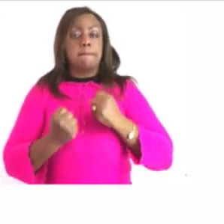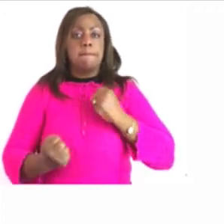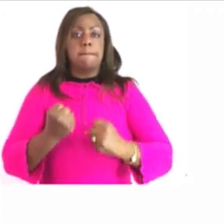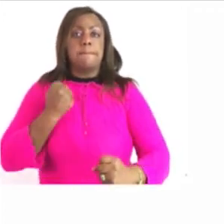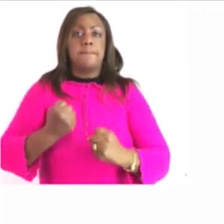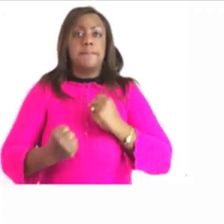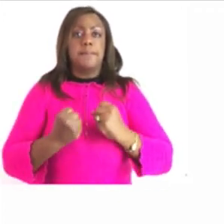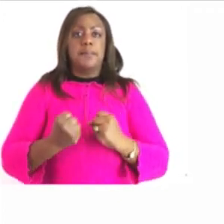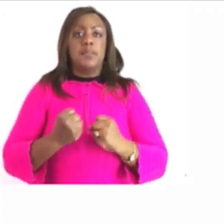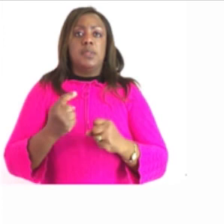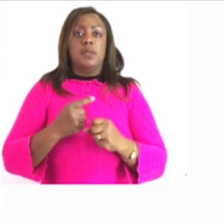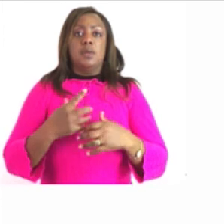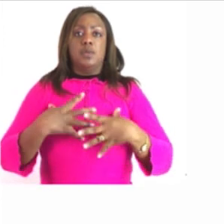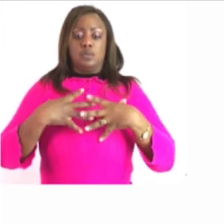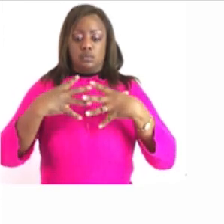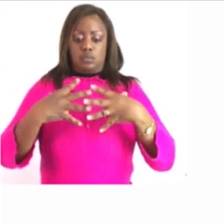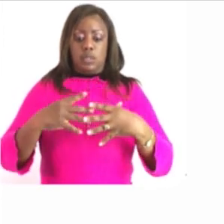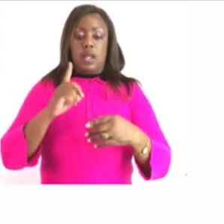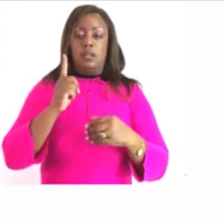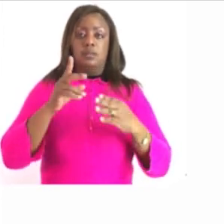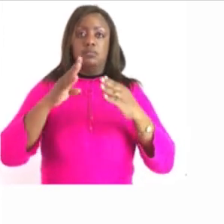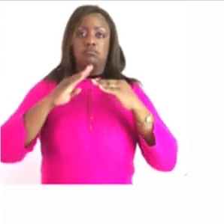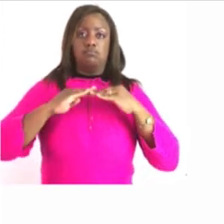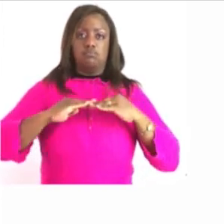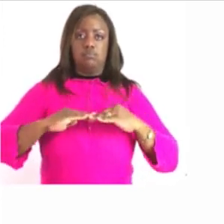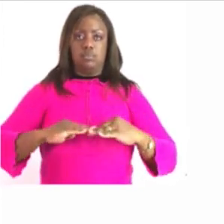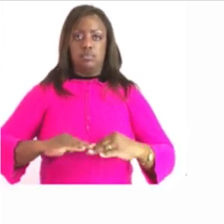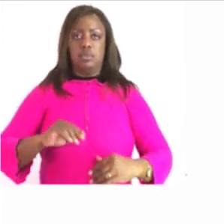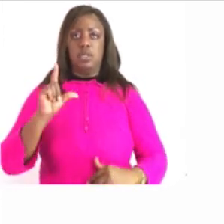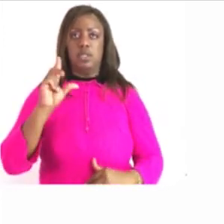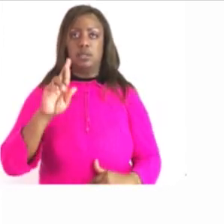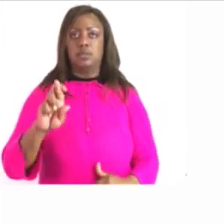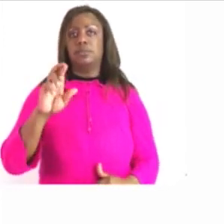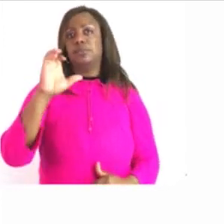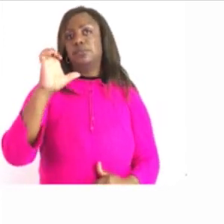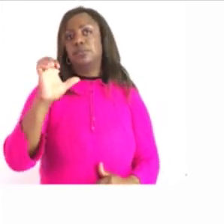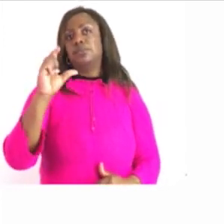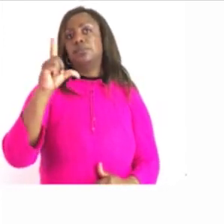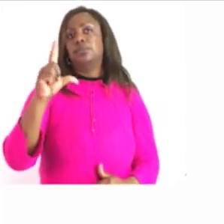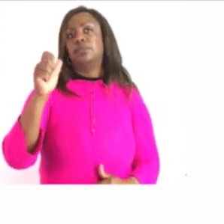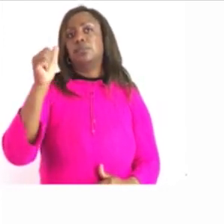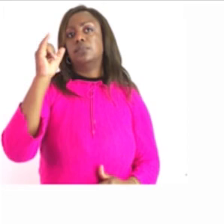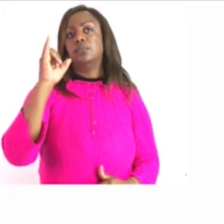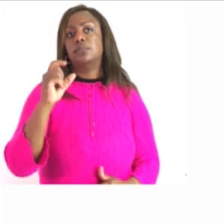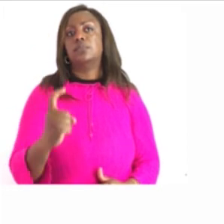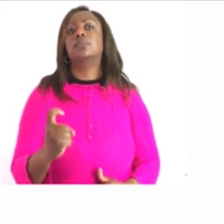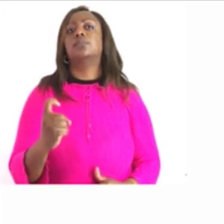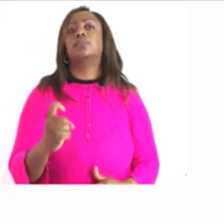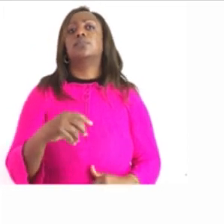after running, it changes the size of our chest becomes so big in a sense that we have